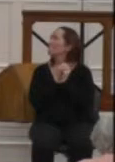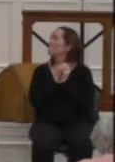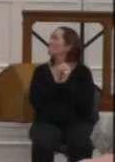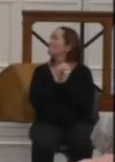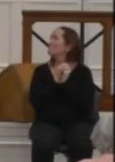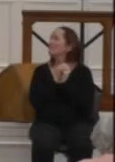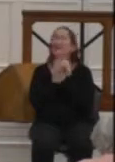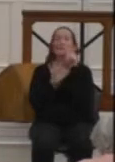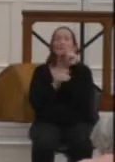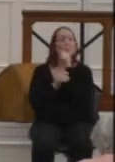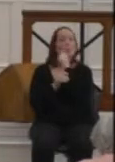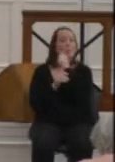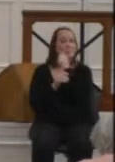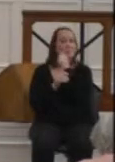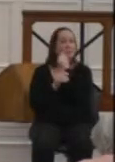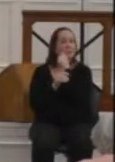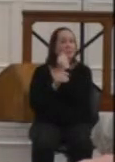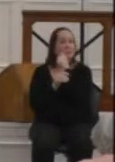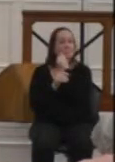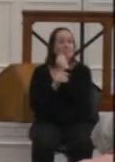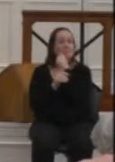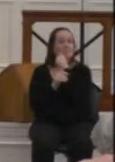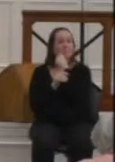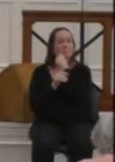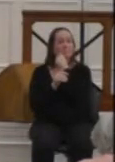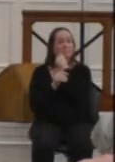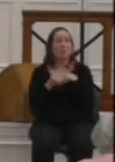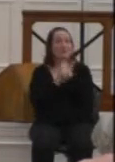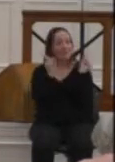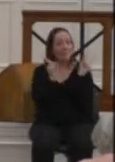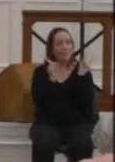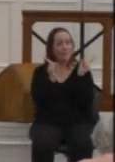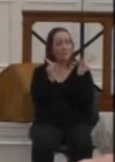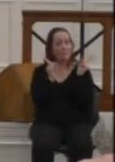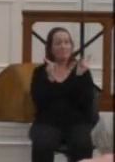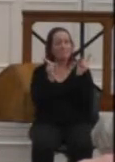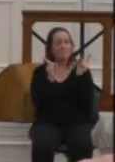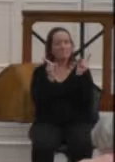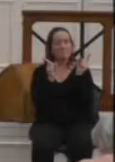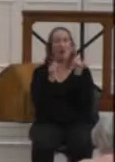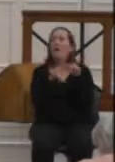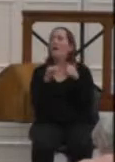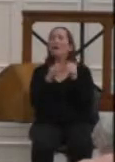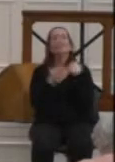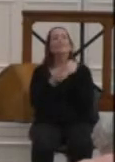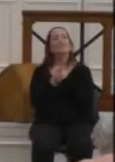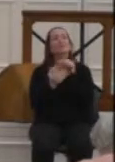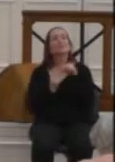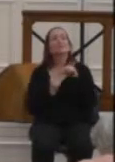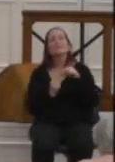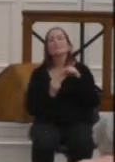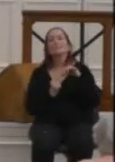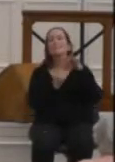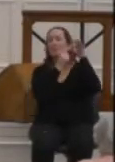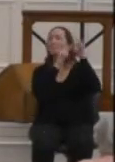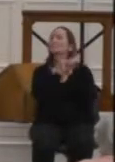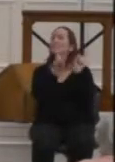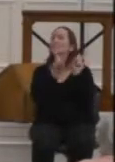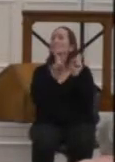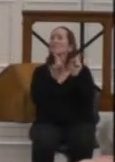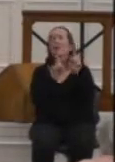Even twins have distinct differences. Each and every one of us is unique. God gave you